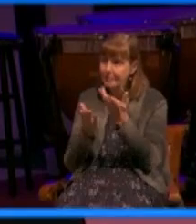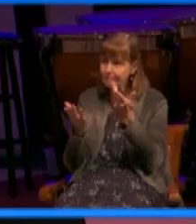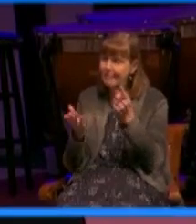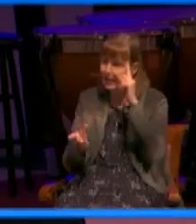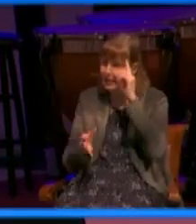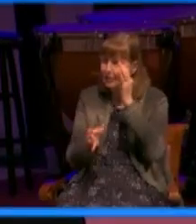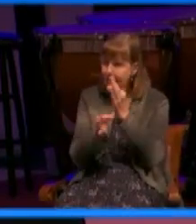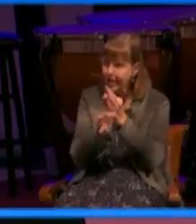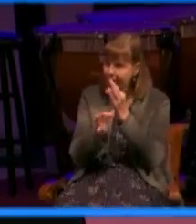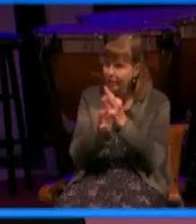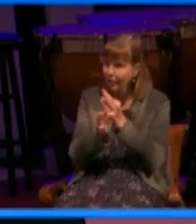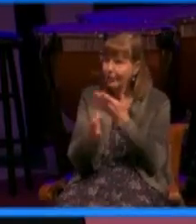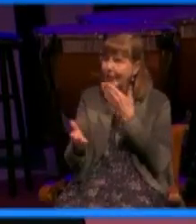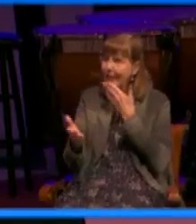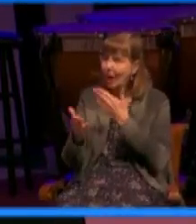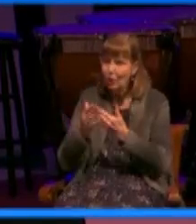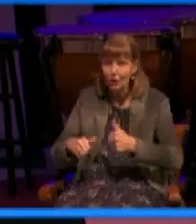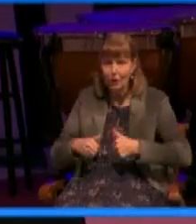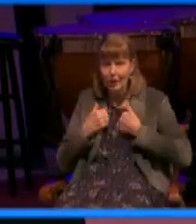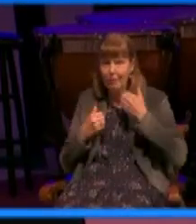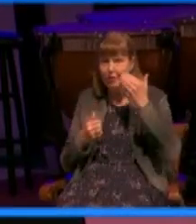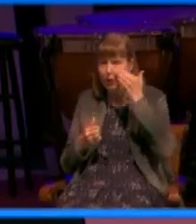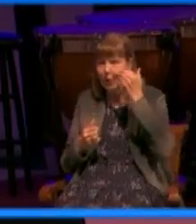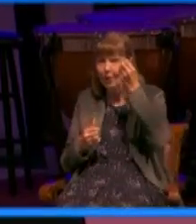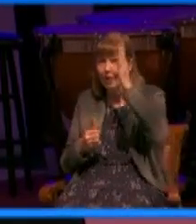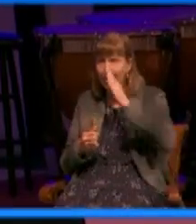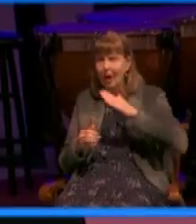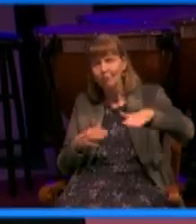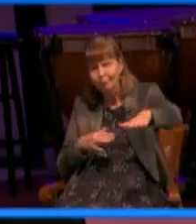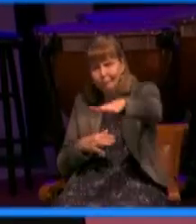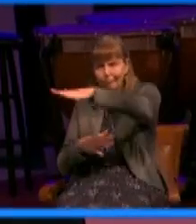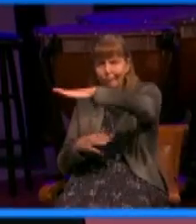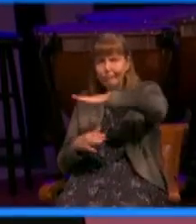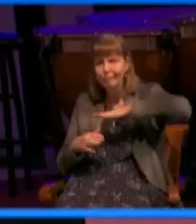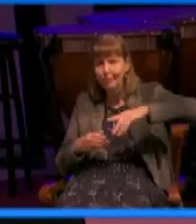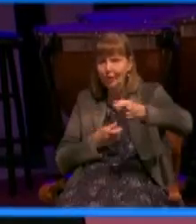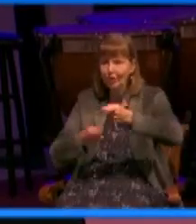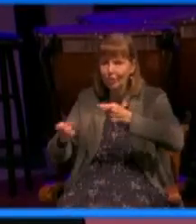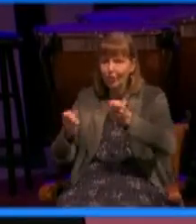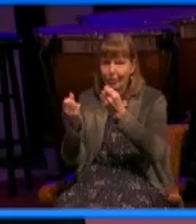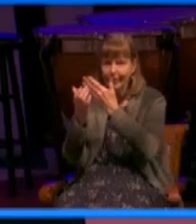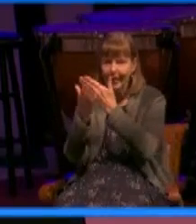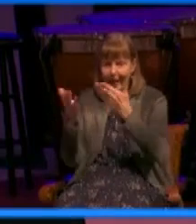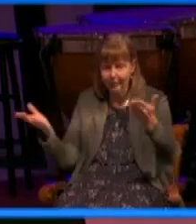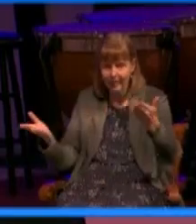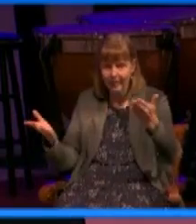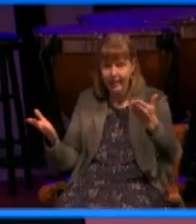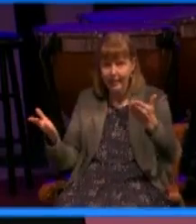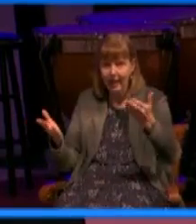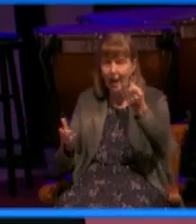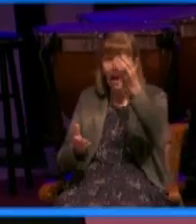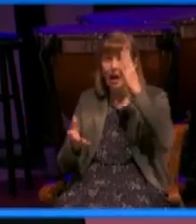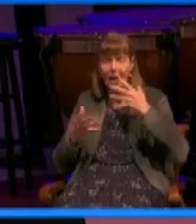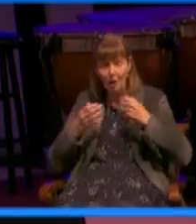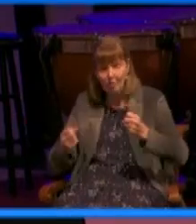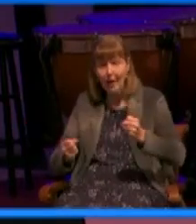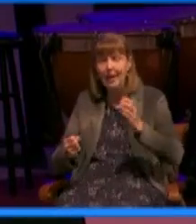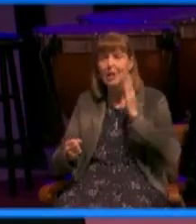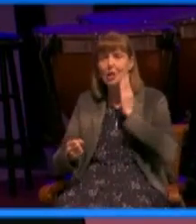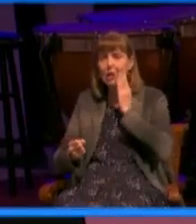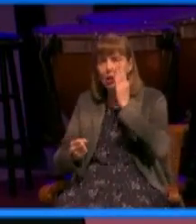knowing that the God over all things, El Shaddai, God Almighty, will fulfill every